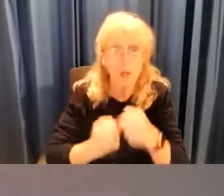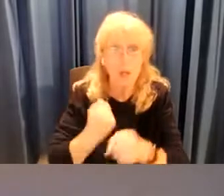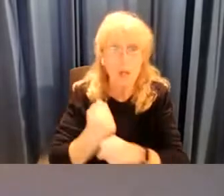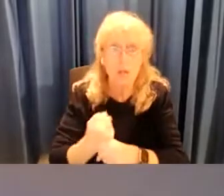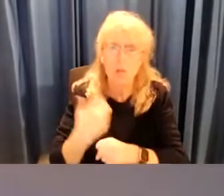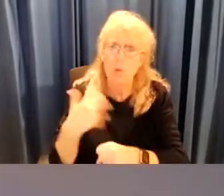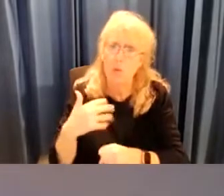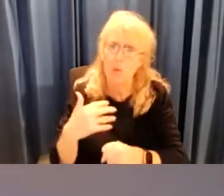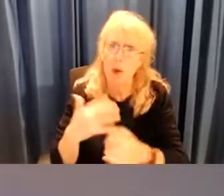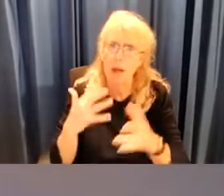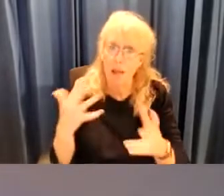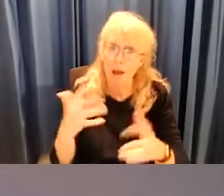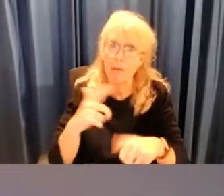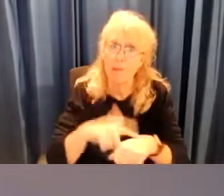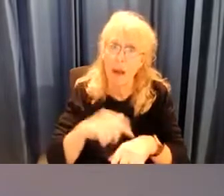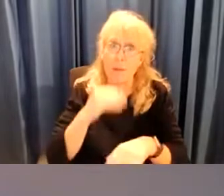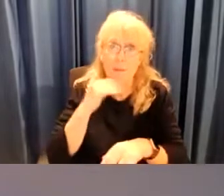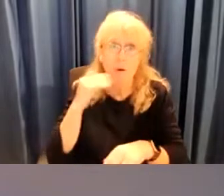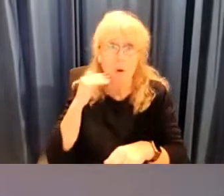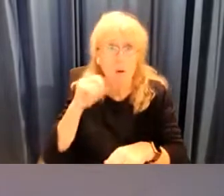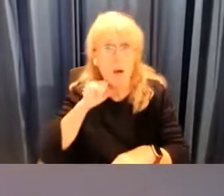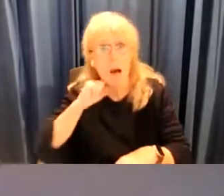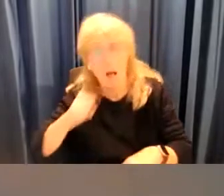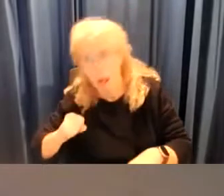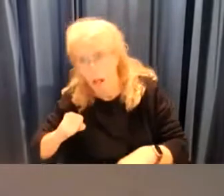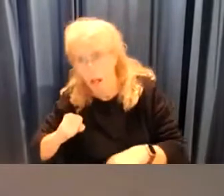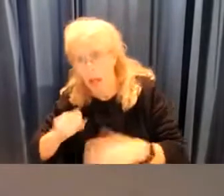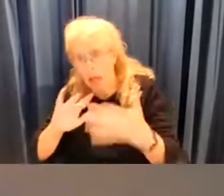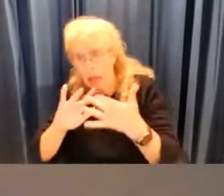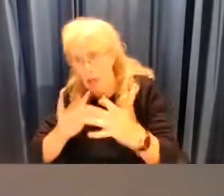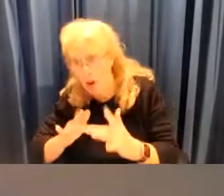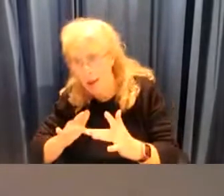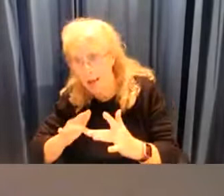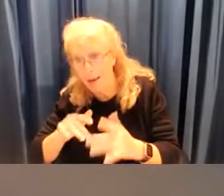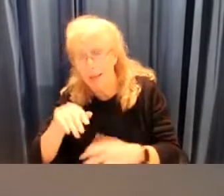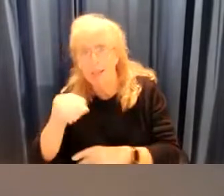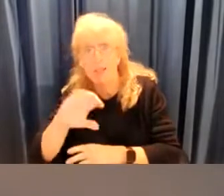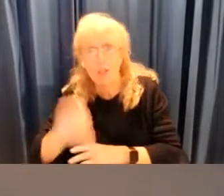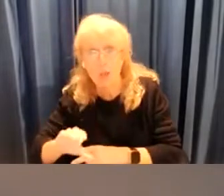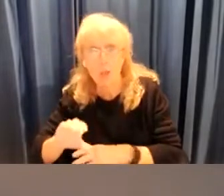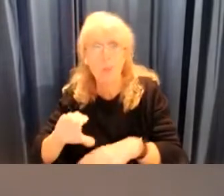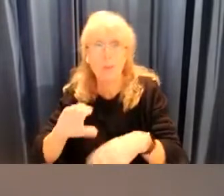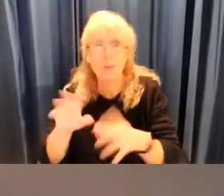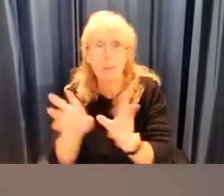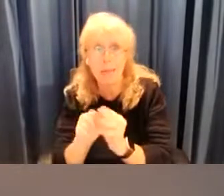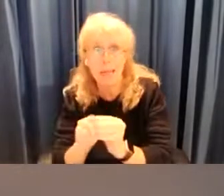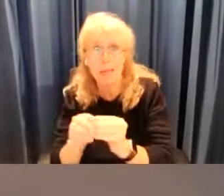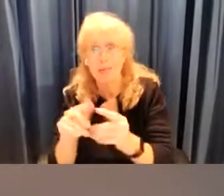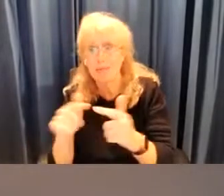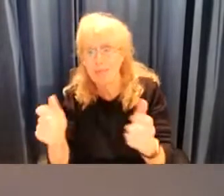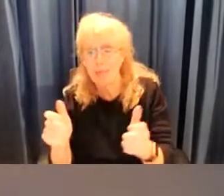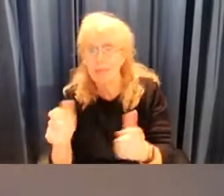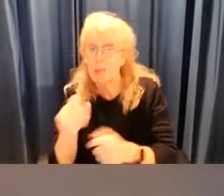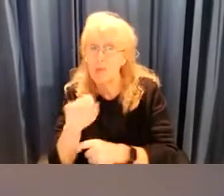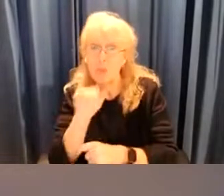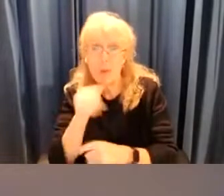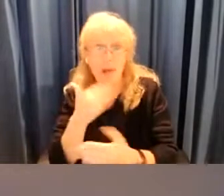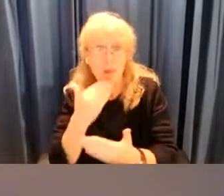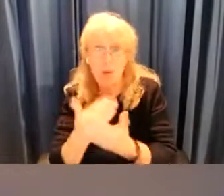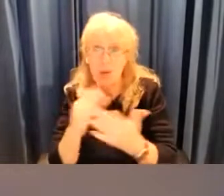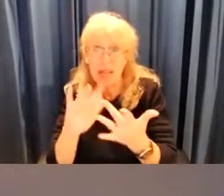home on the internet, on Zoom meetings. And so if you don't have a good internet